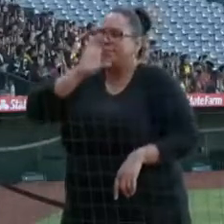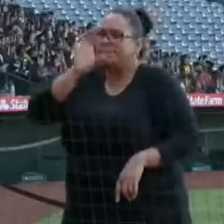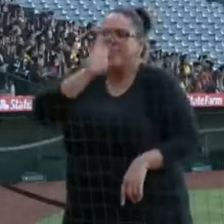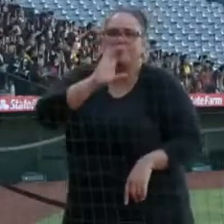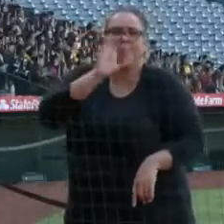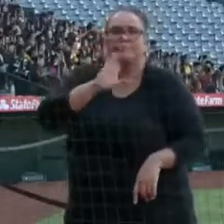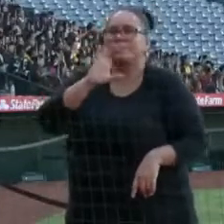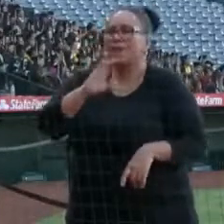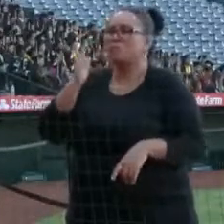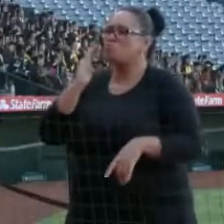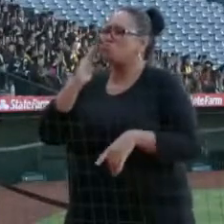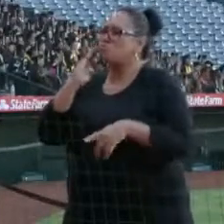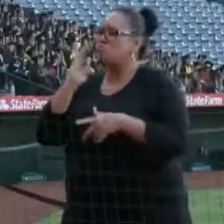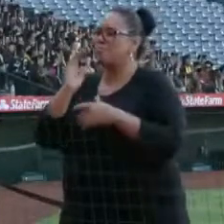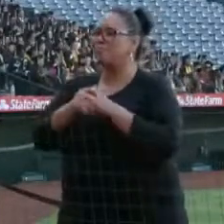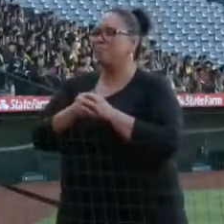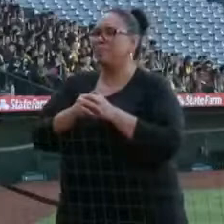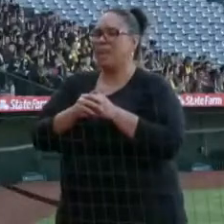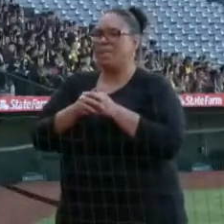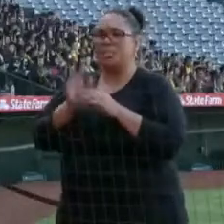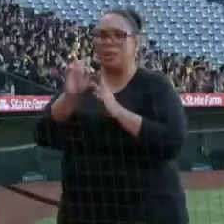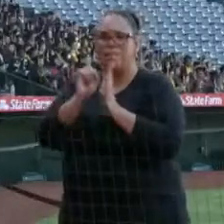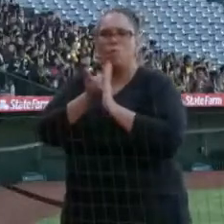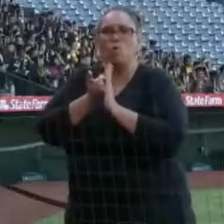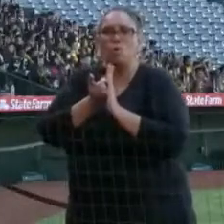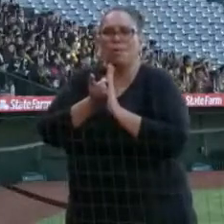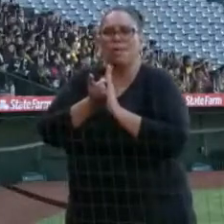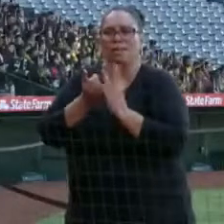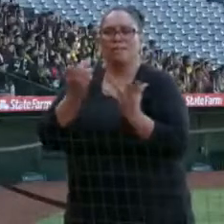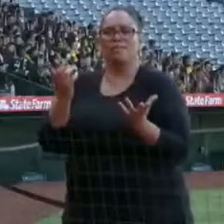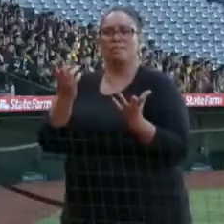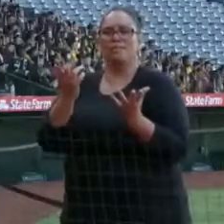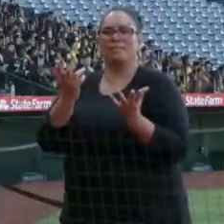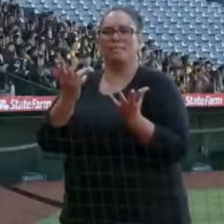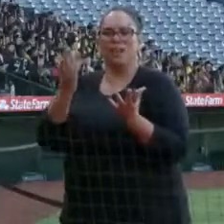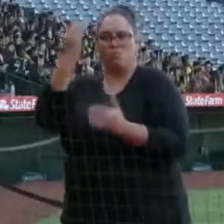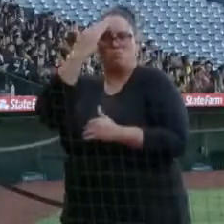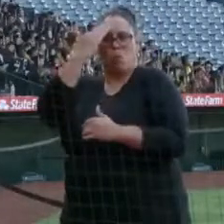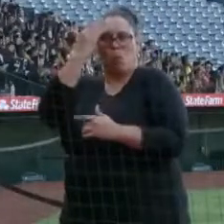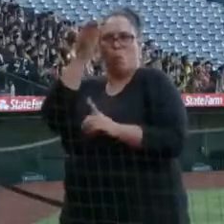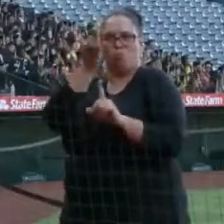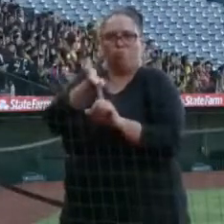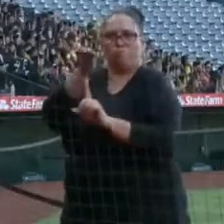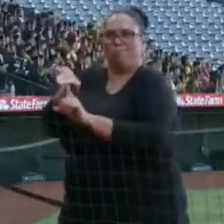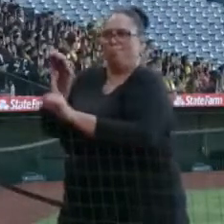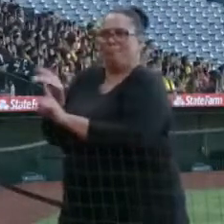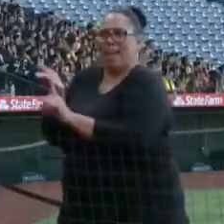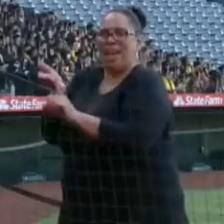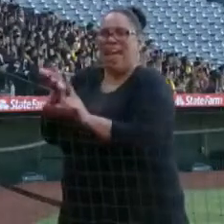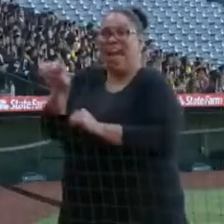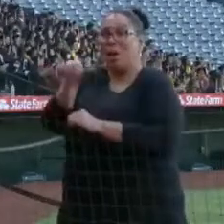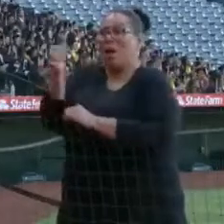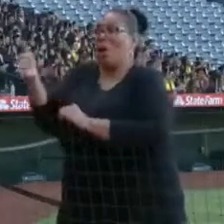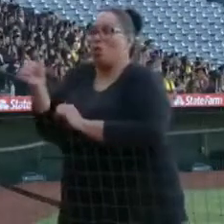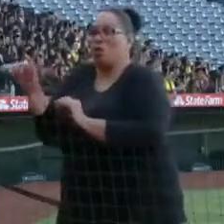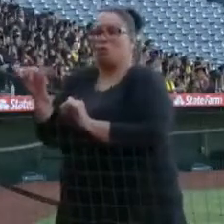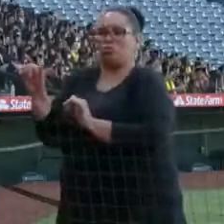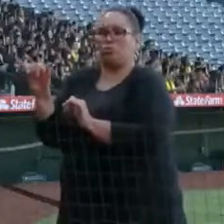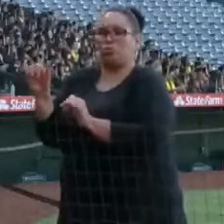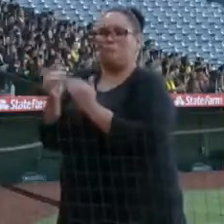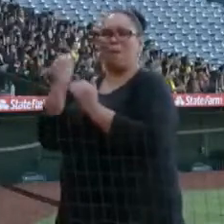close to your heart. These are the moments you have become familiar with yourself, with others, and the world beyond the university